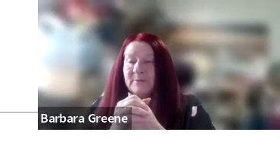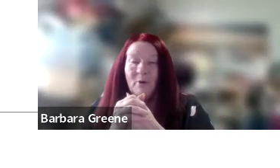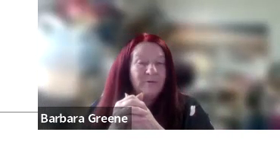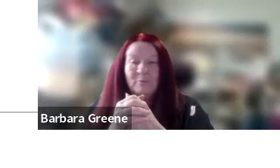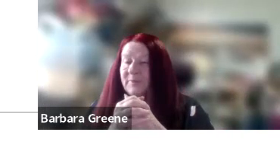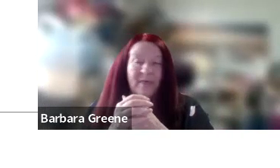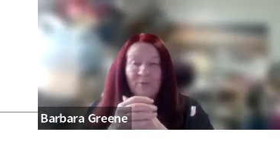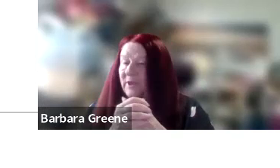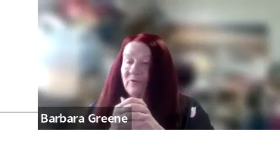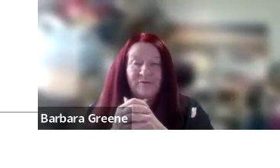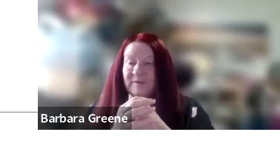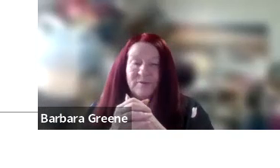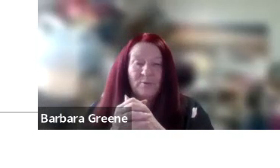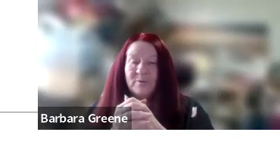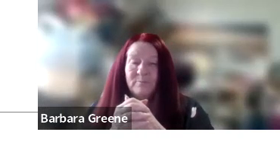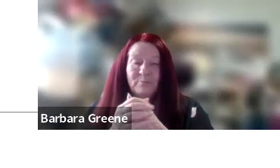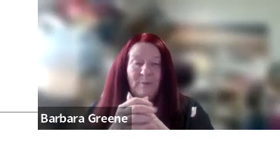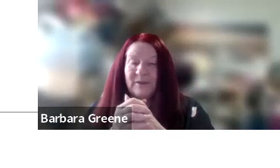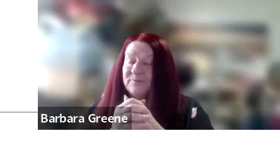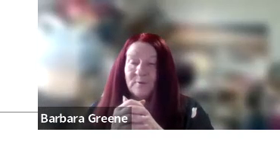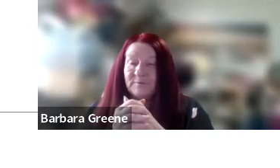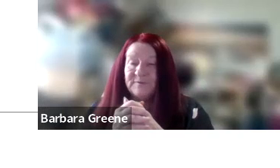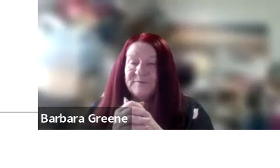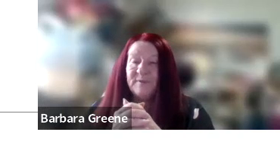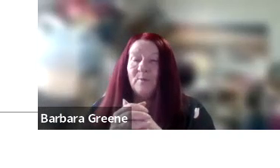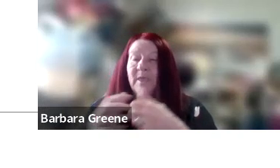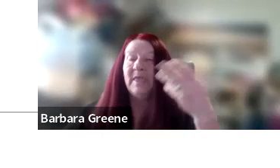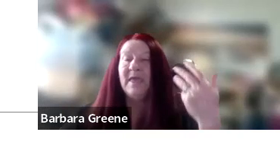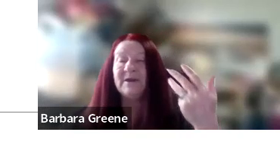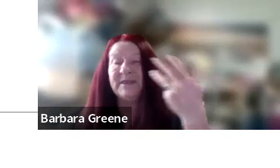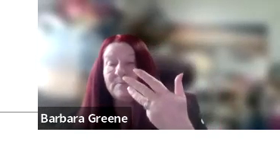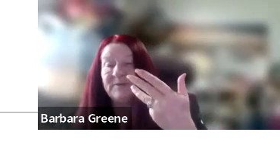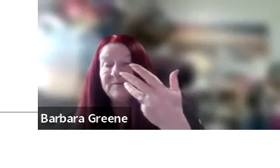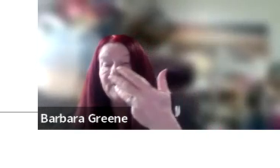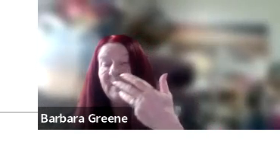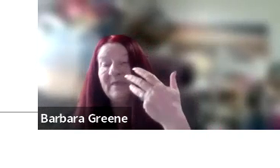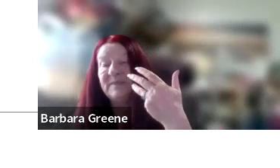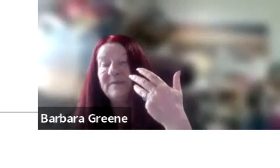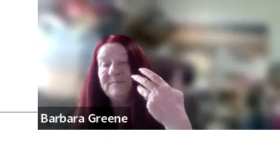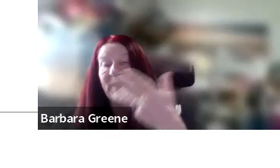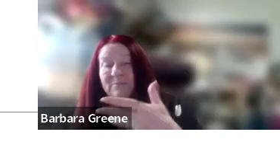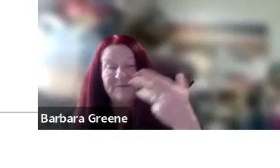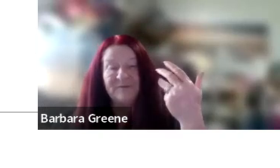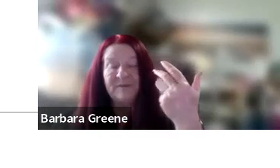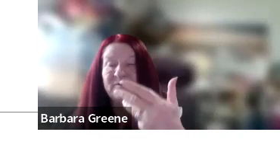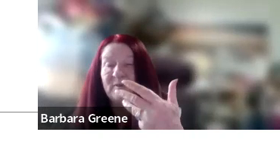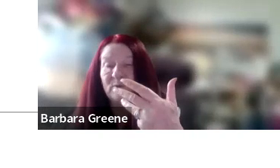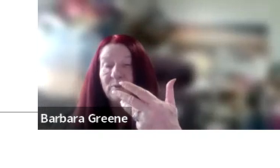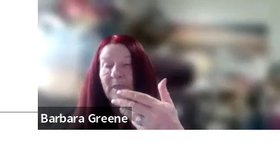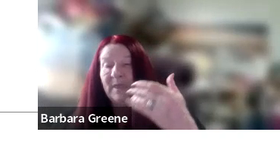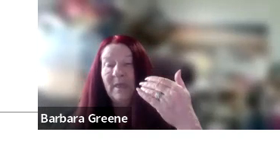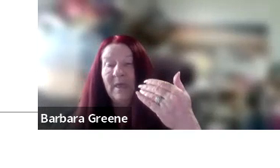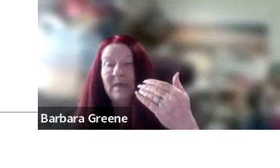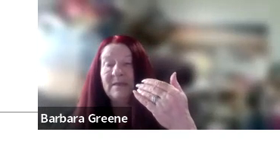out how to partner with other agencies who were providing services. So how to help these families and these